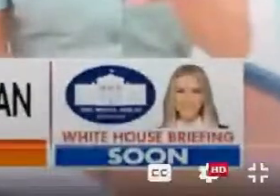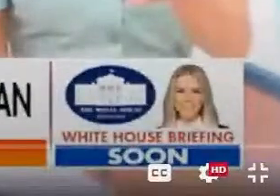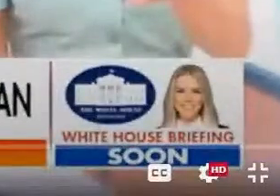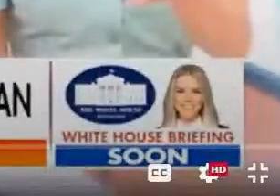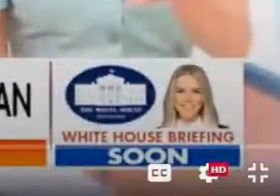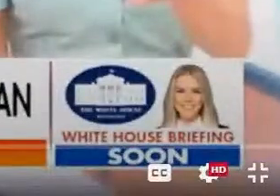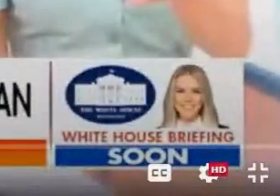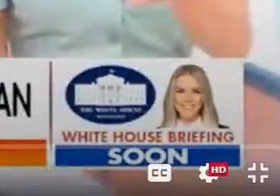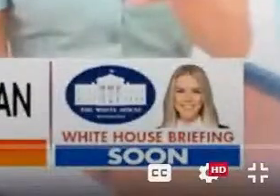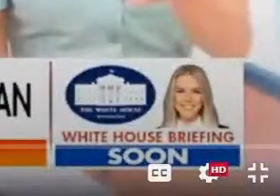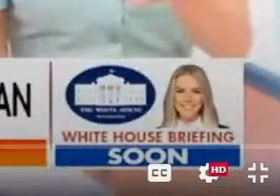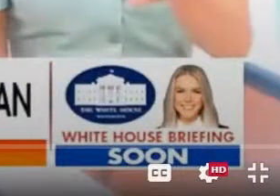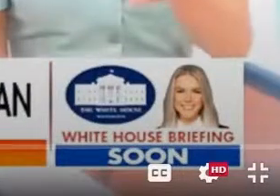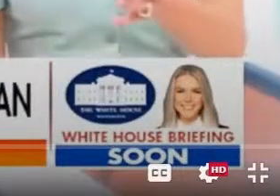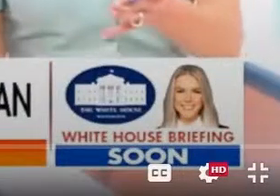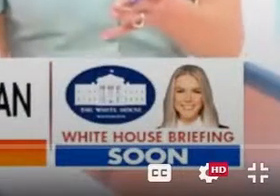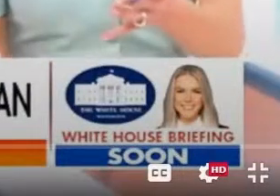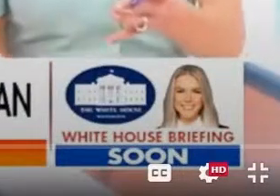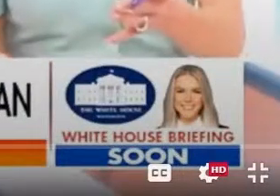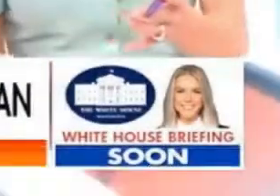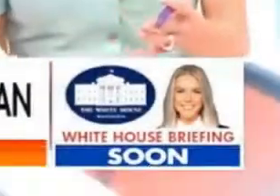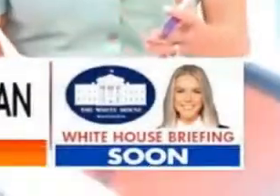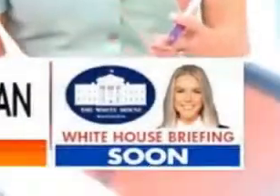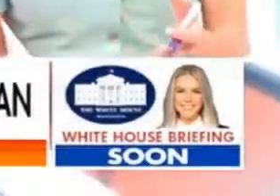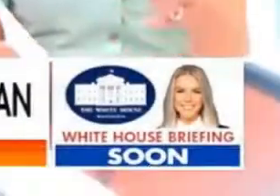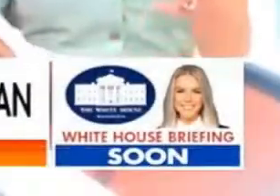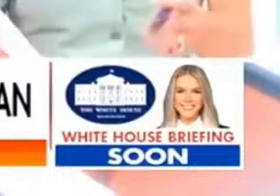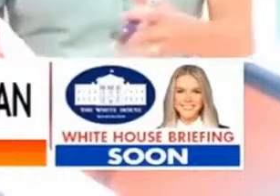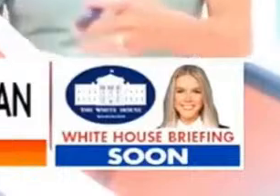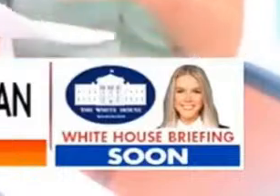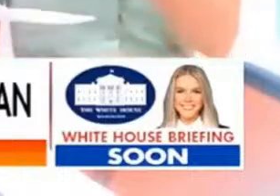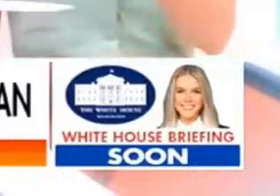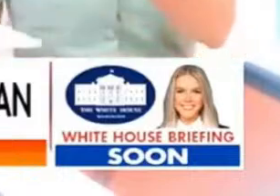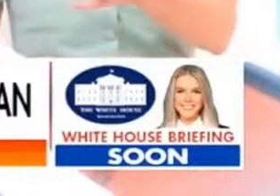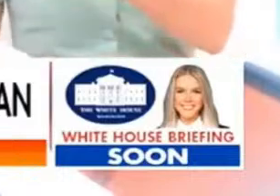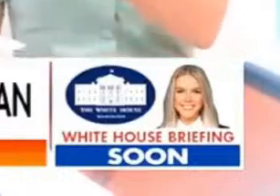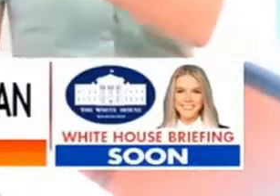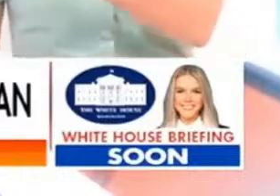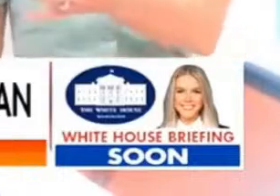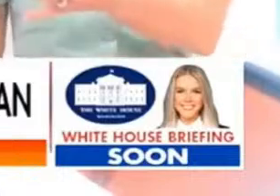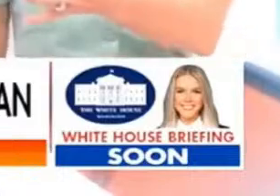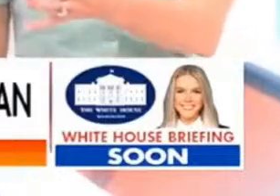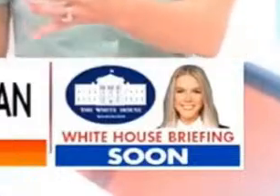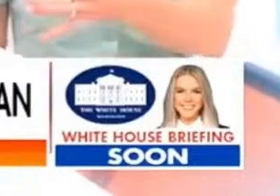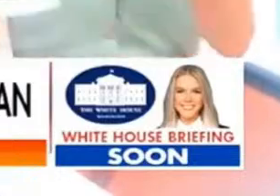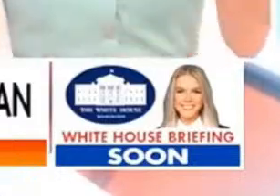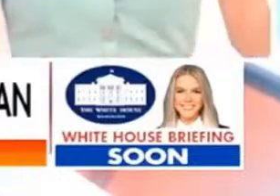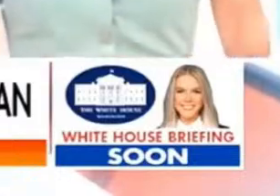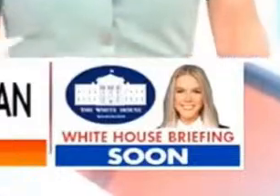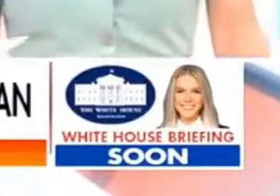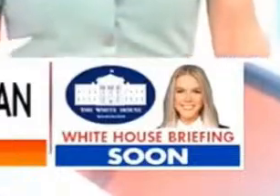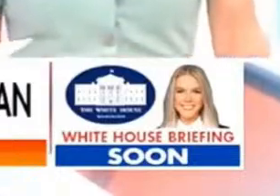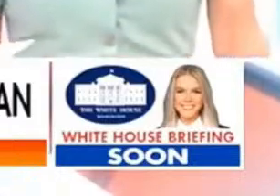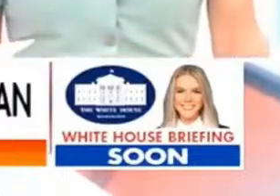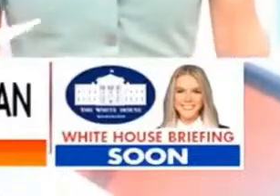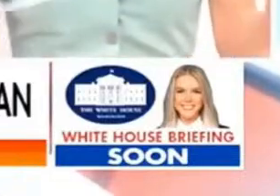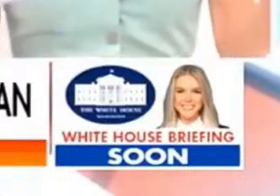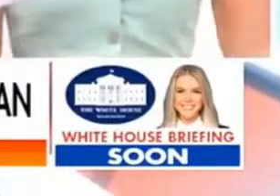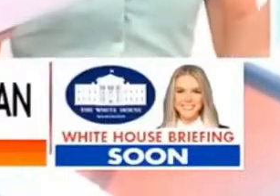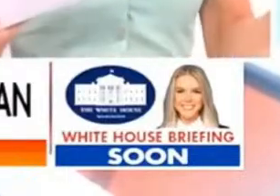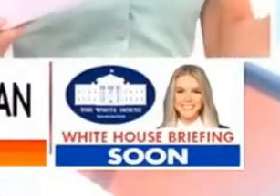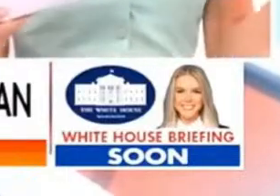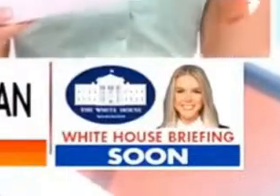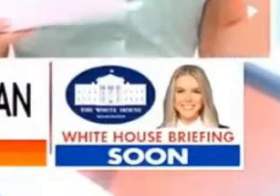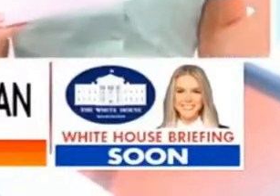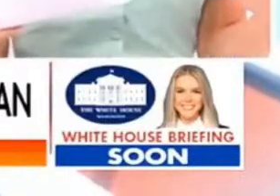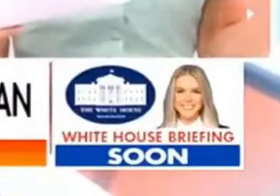back to playing a little bit. To do something to their bodies. And the fact that Europe and other places in the world don't allow this kind of makes